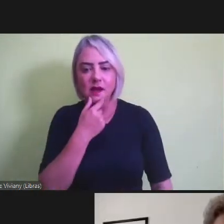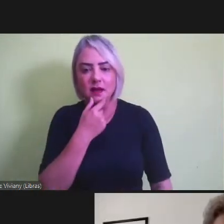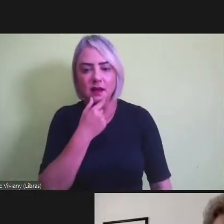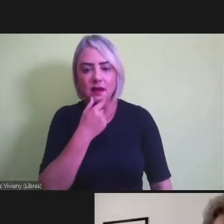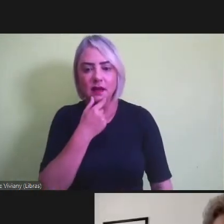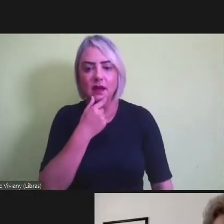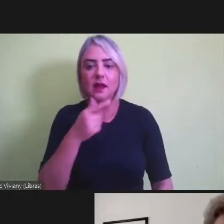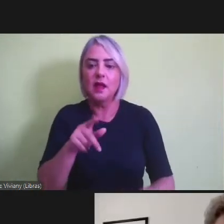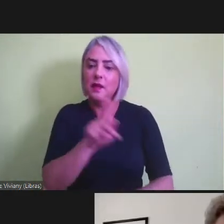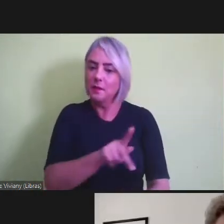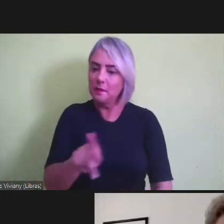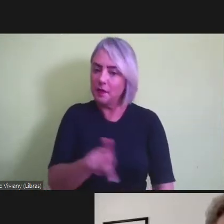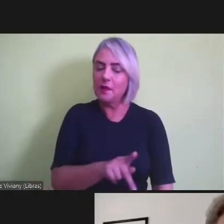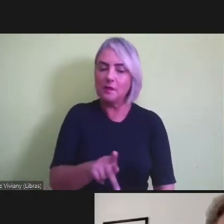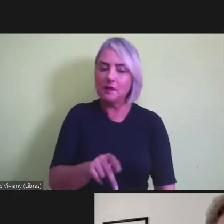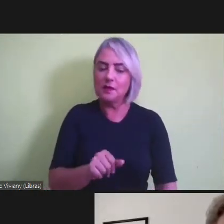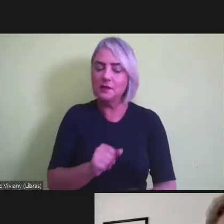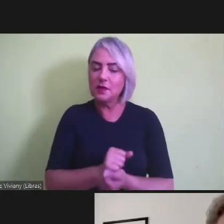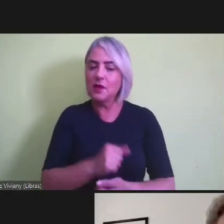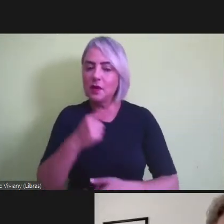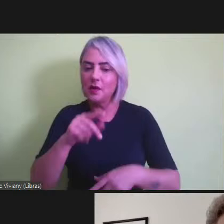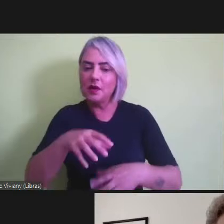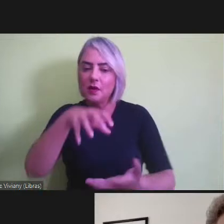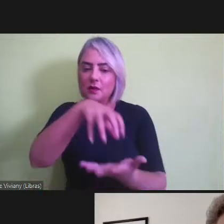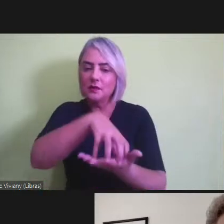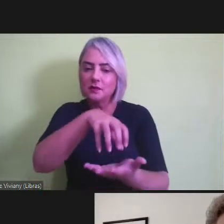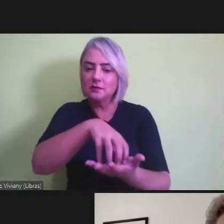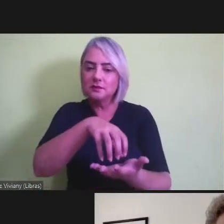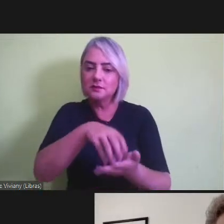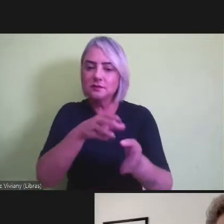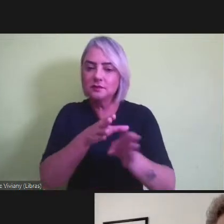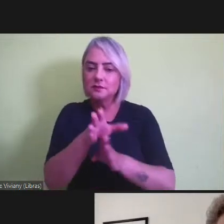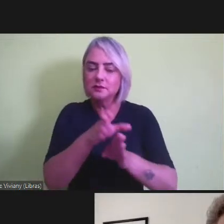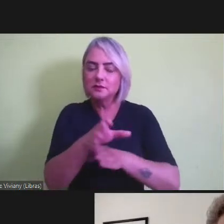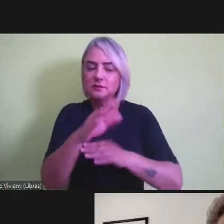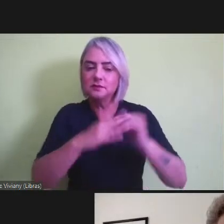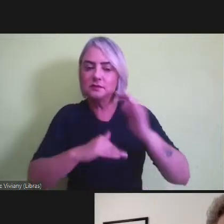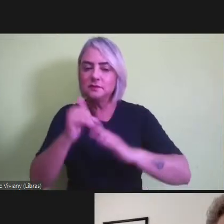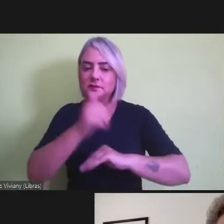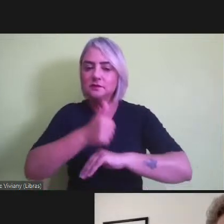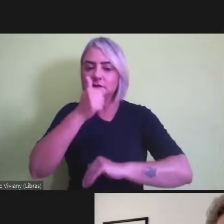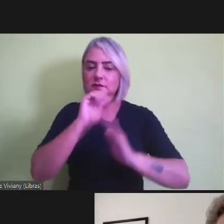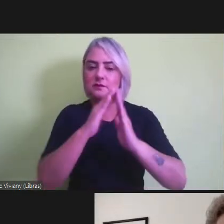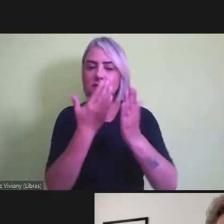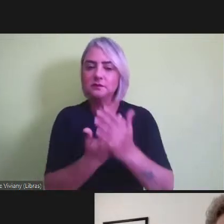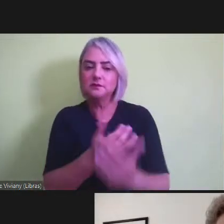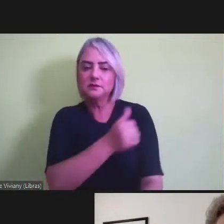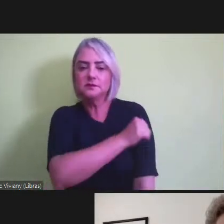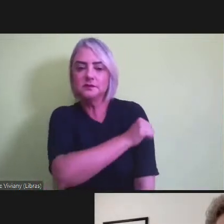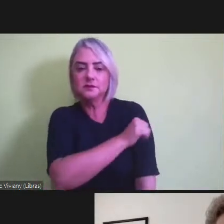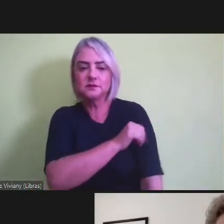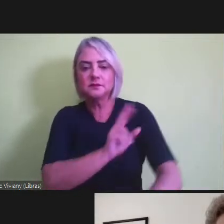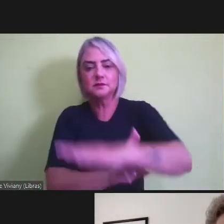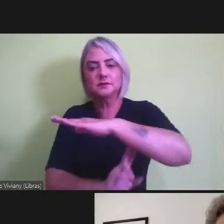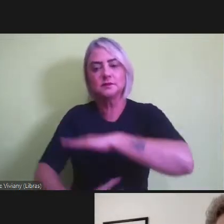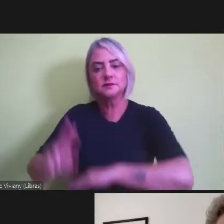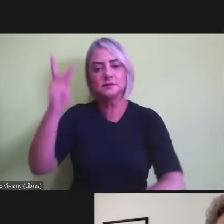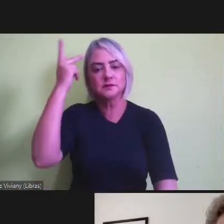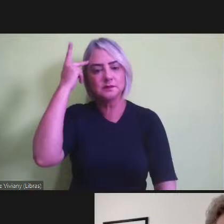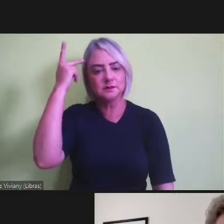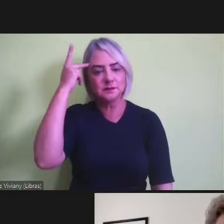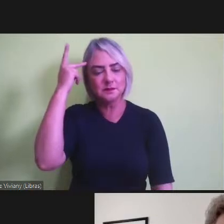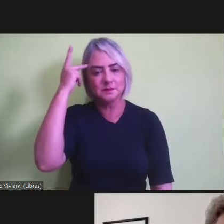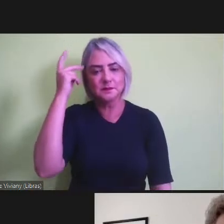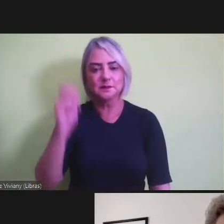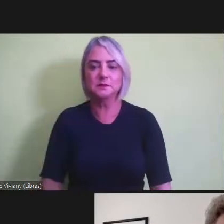of London, an associated professor from the Department of Professional Orientation from the